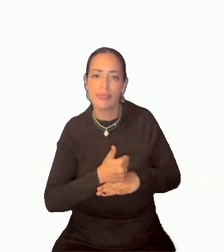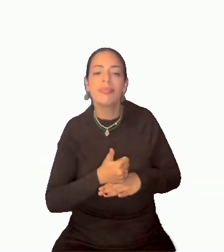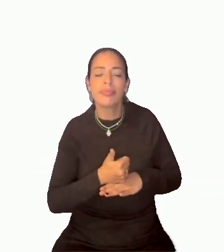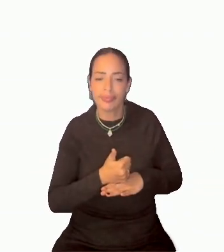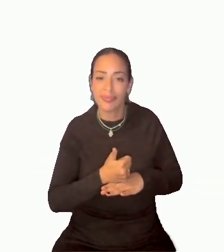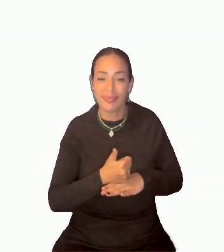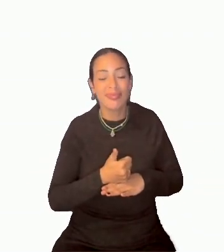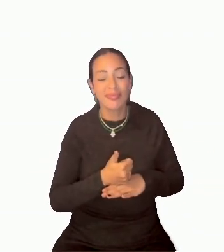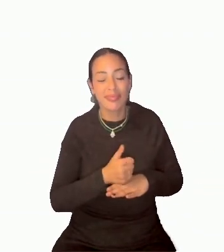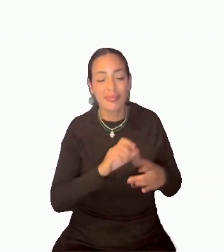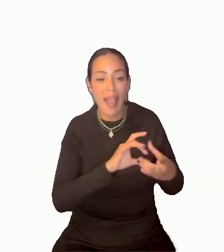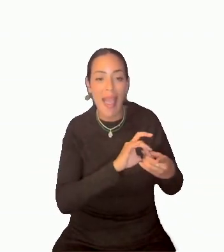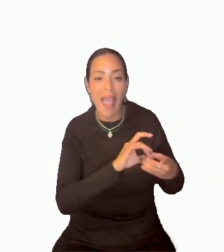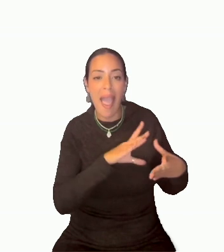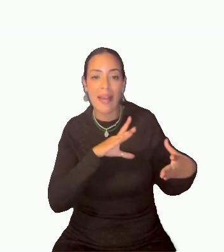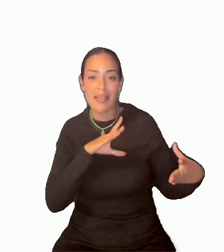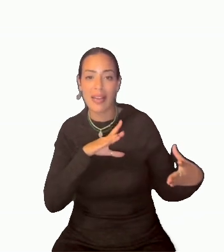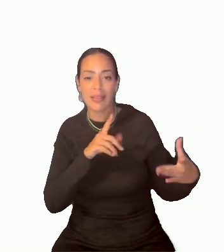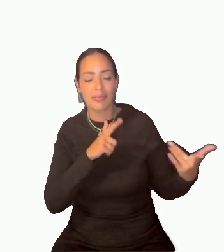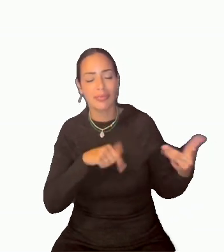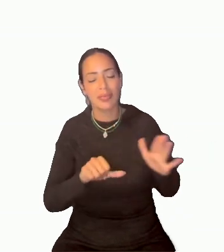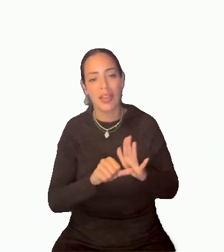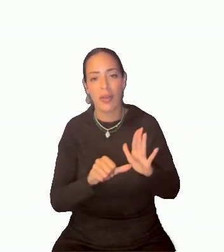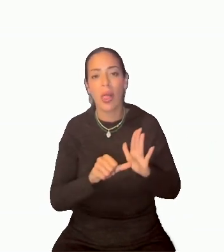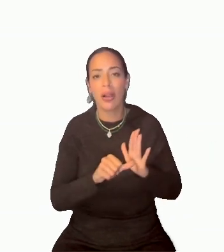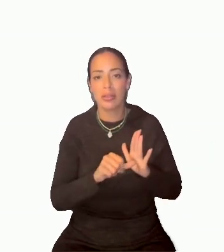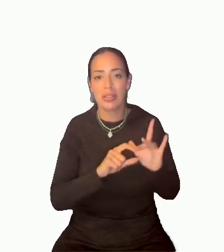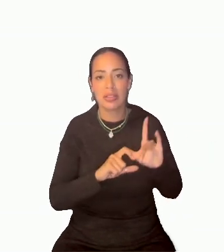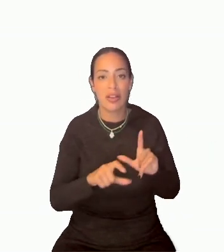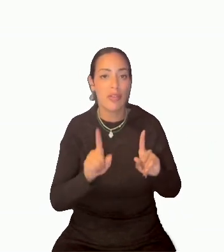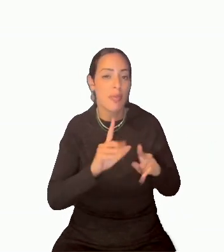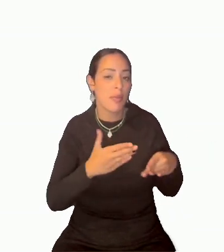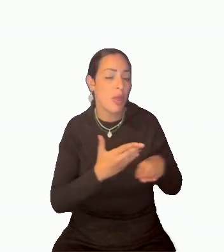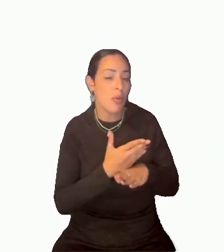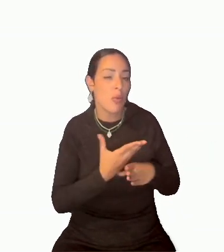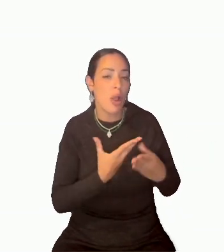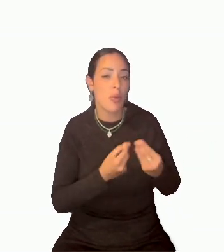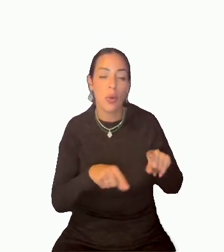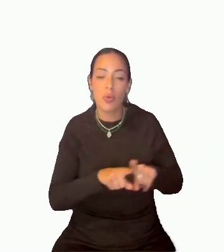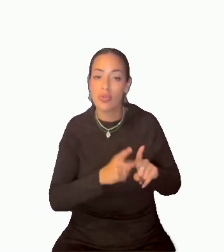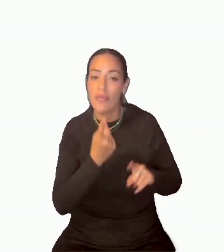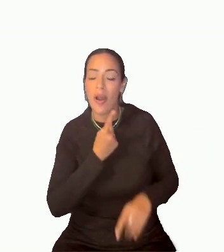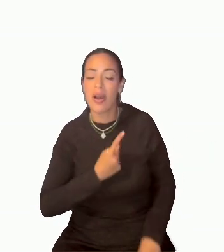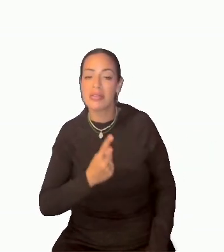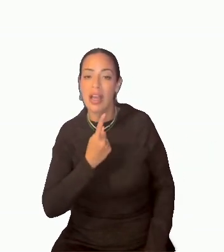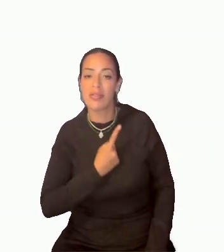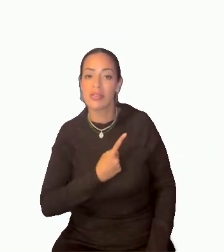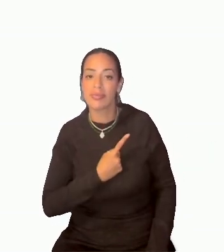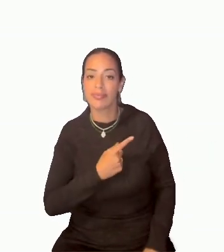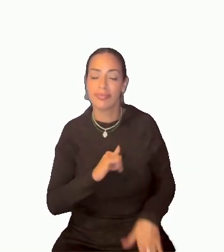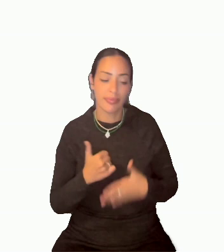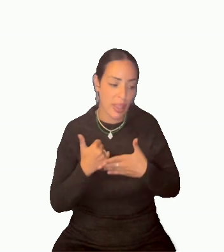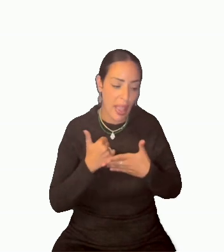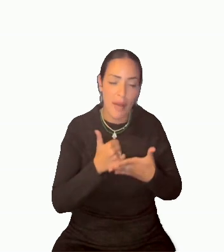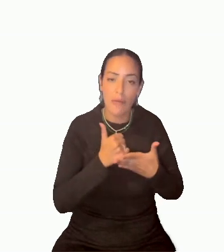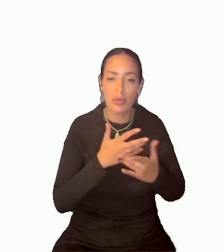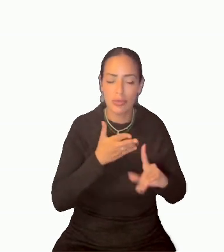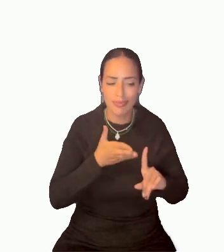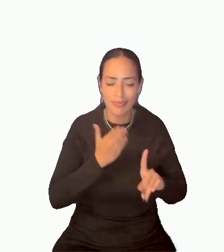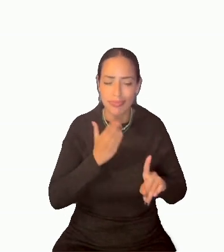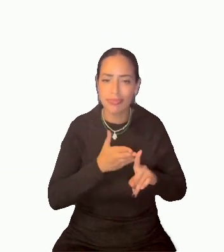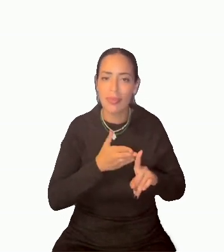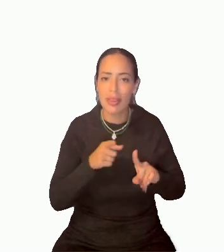endings can still be challenging for those that we work with and for ourselves. It can often be helpful to acknowledge this challenge. To do